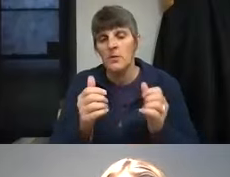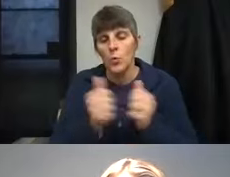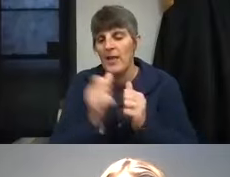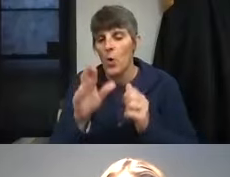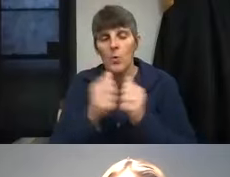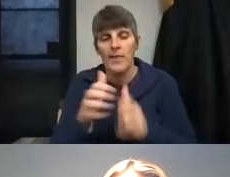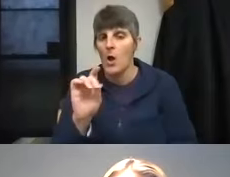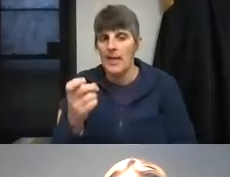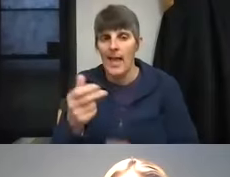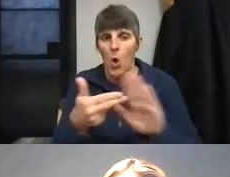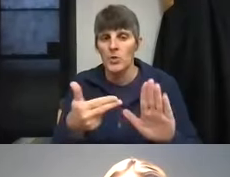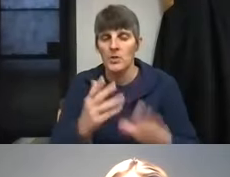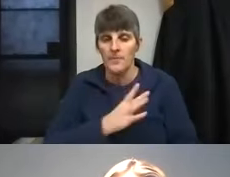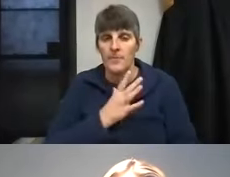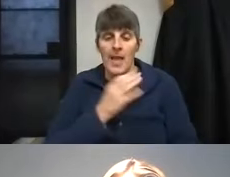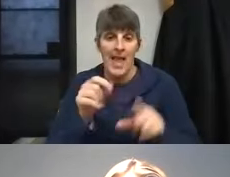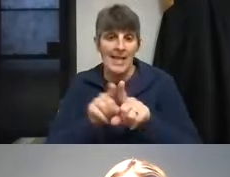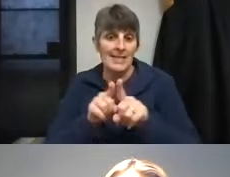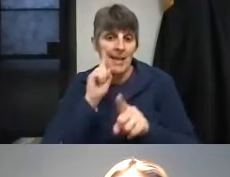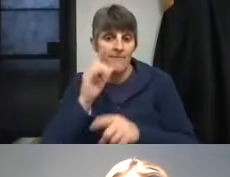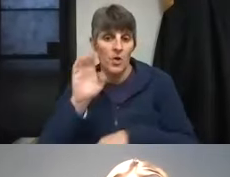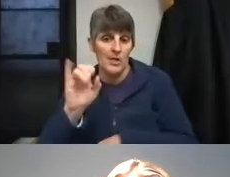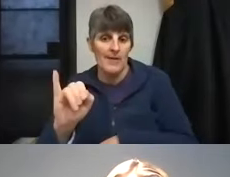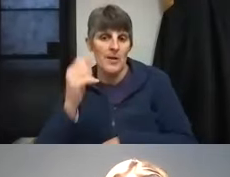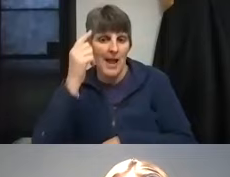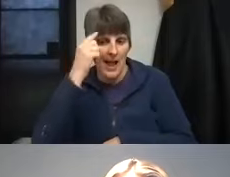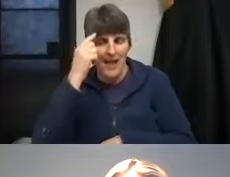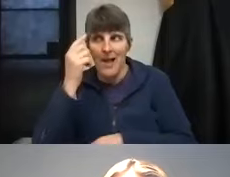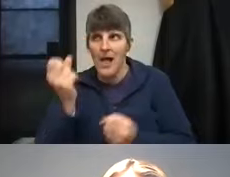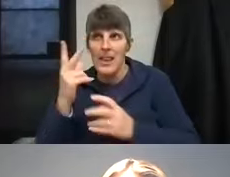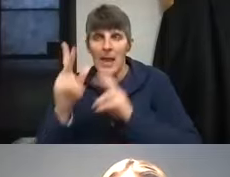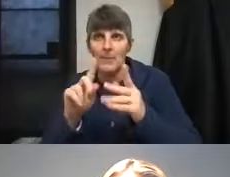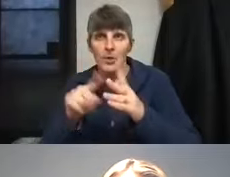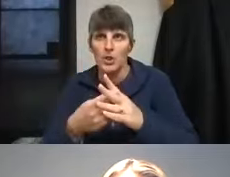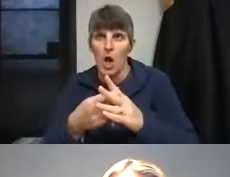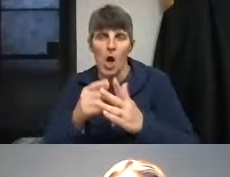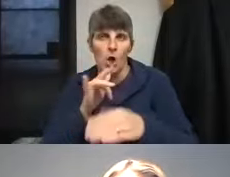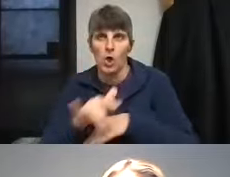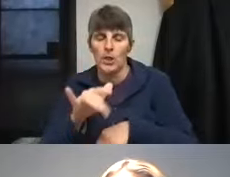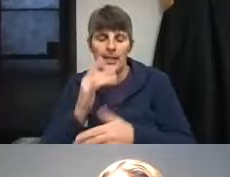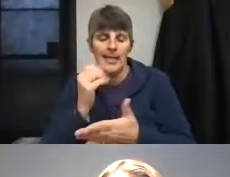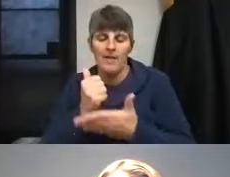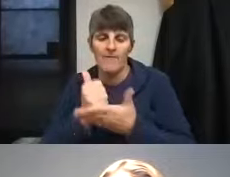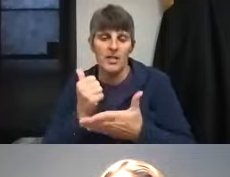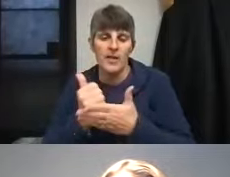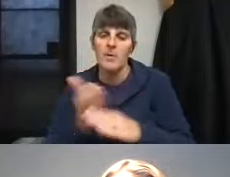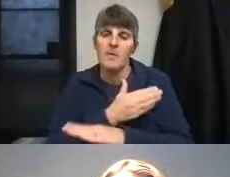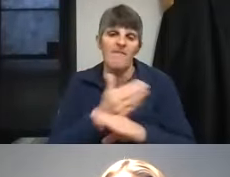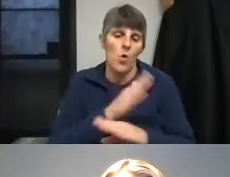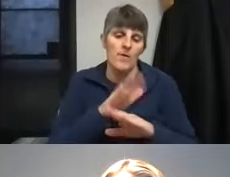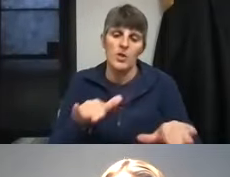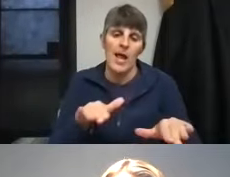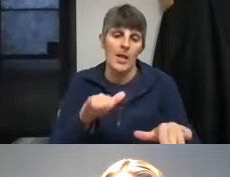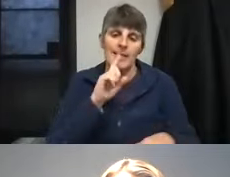a diagnosis. And same for early intervention. I mean, a lot of people start early intervention therapies before their child